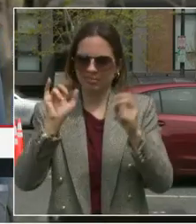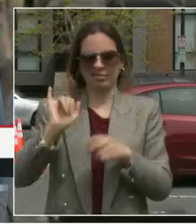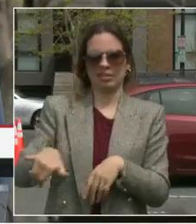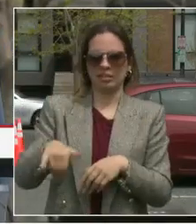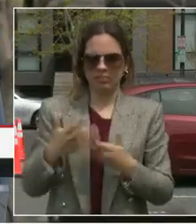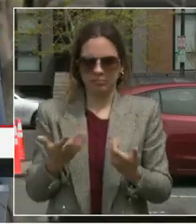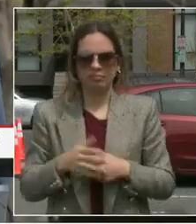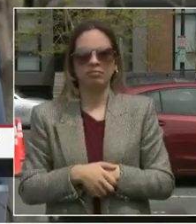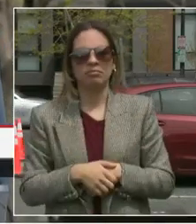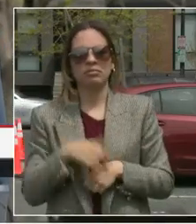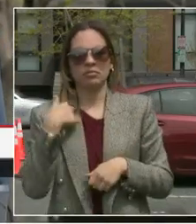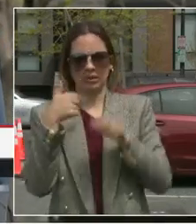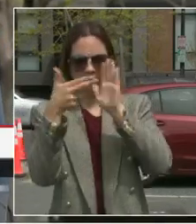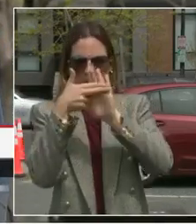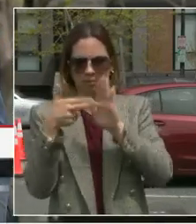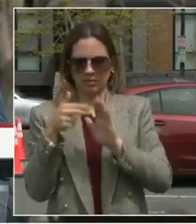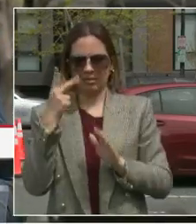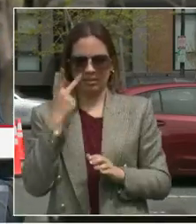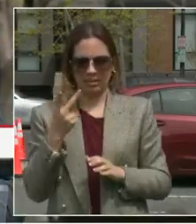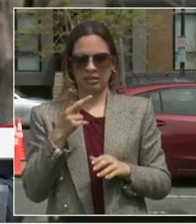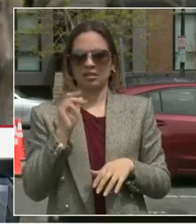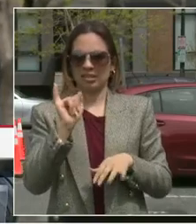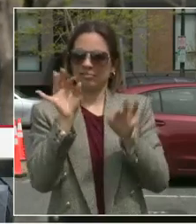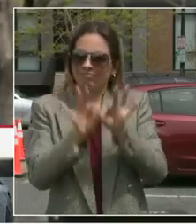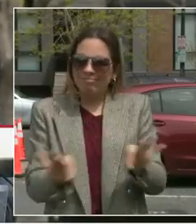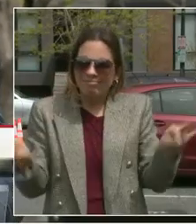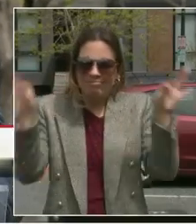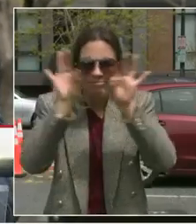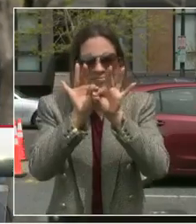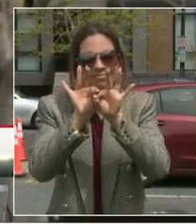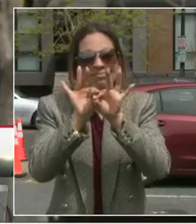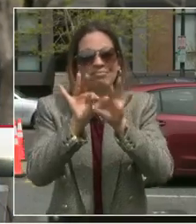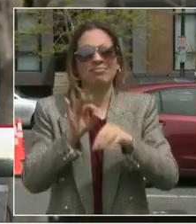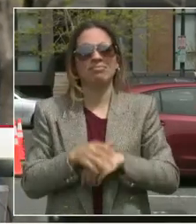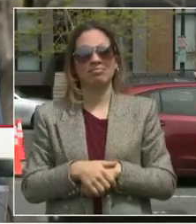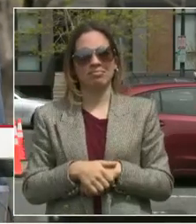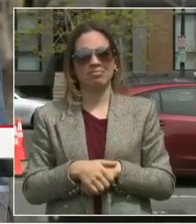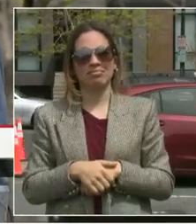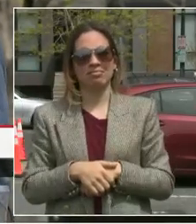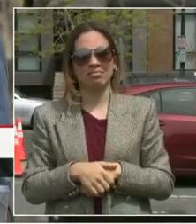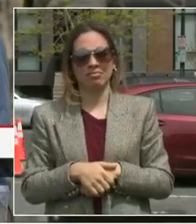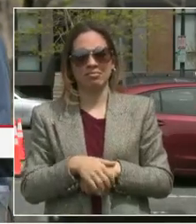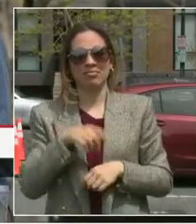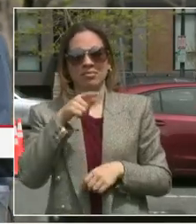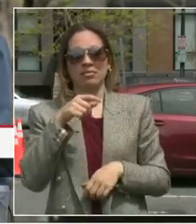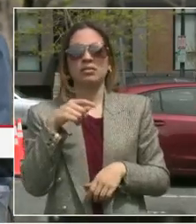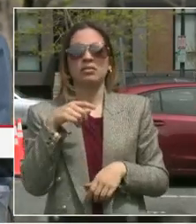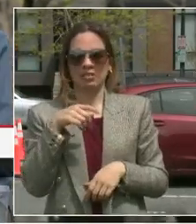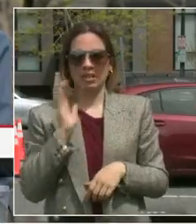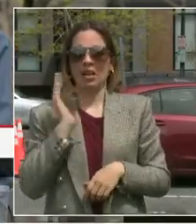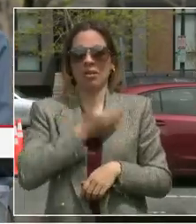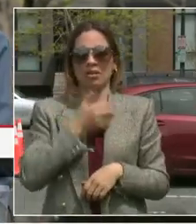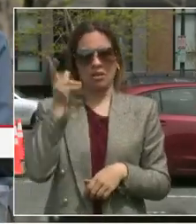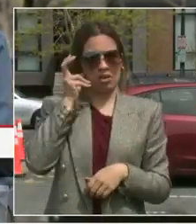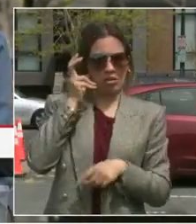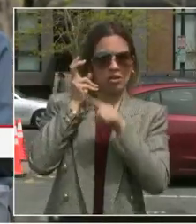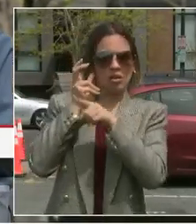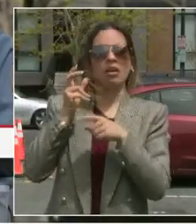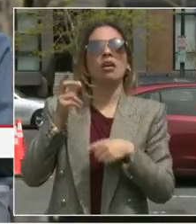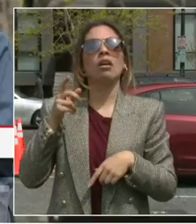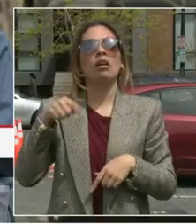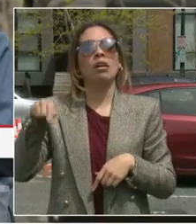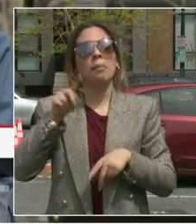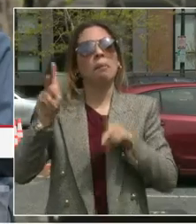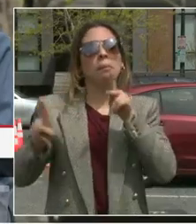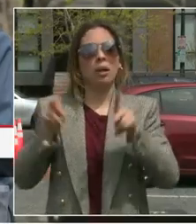that we think is important, because one thing that we hear from our unsheltered residents is they feel safer on the street